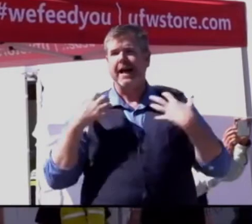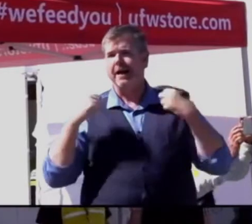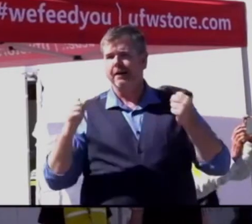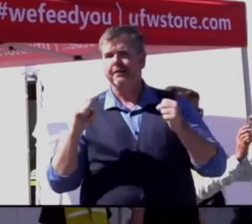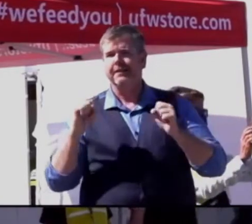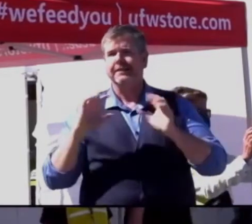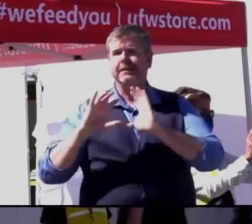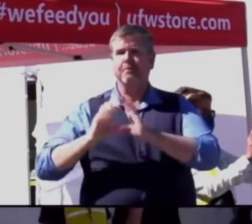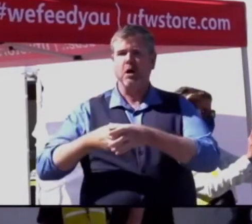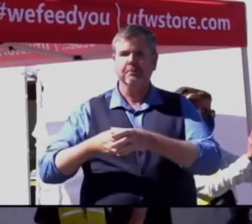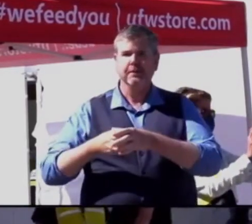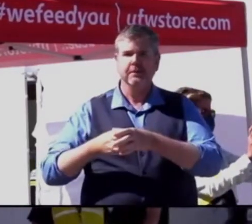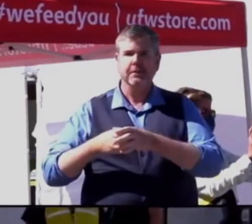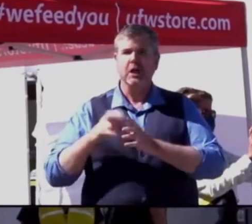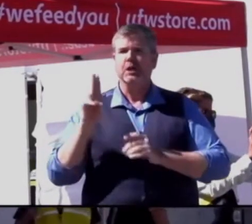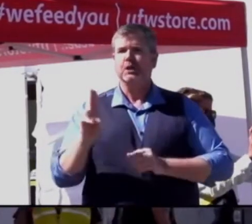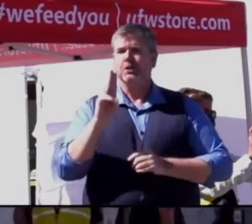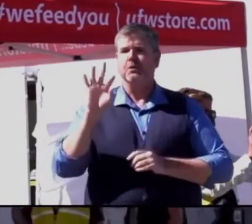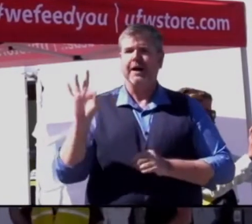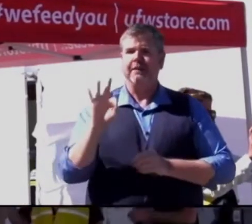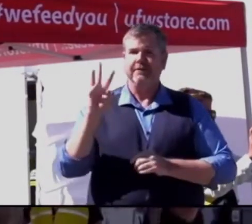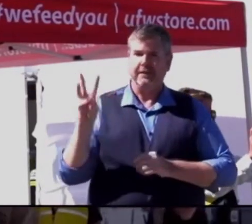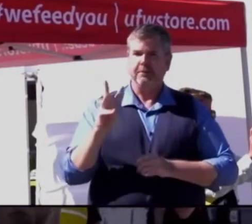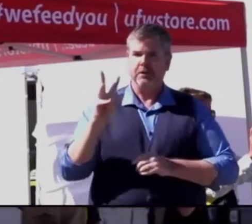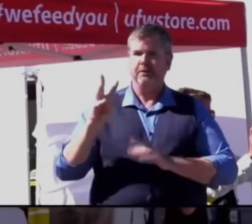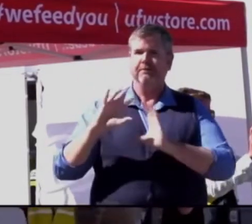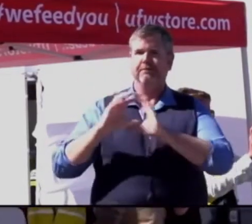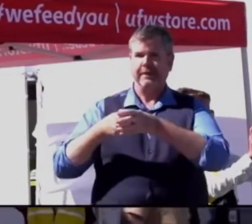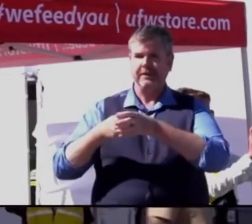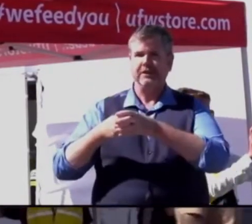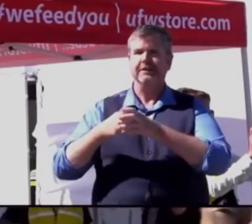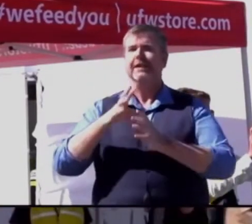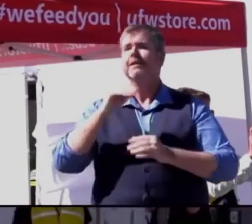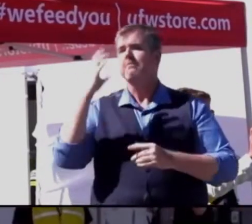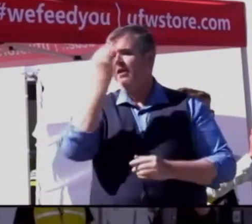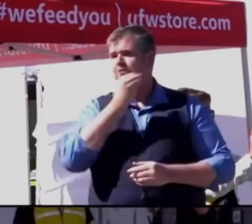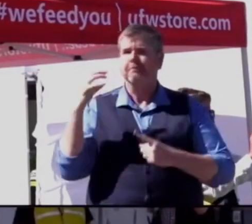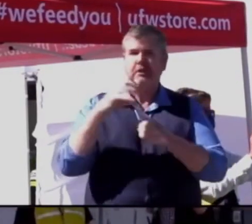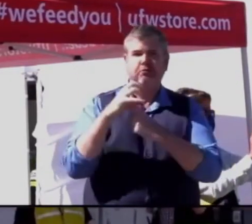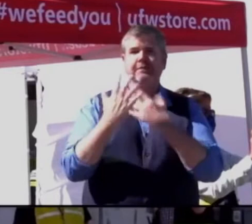UFW Foundation and Monterey Mushrooms. Thank you for.